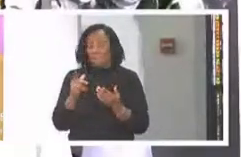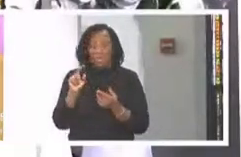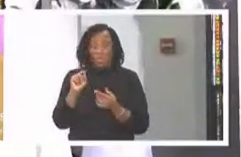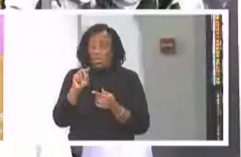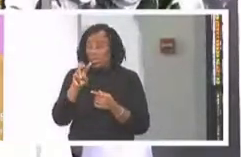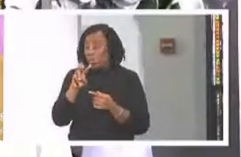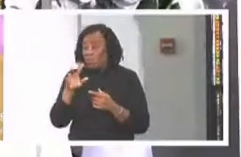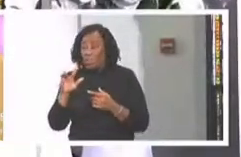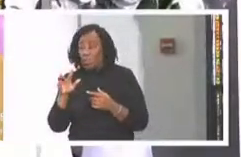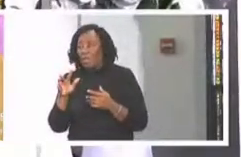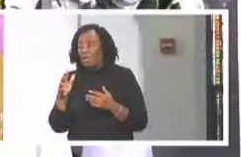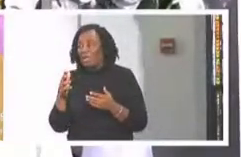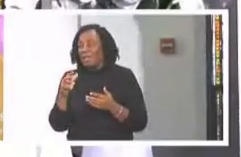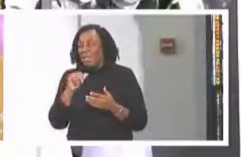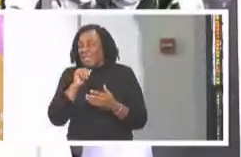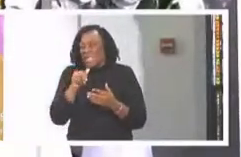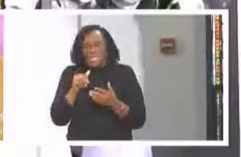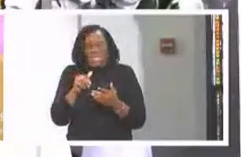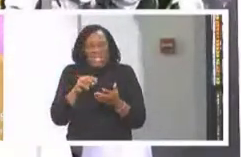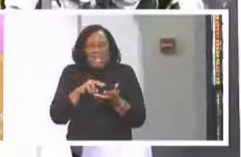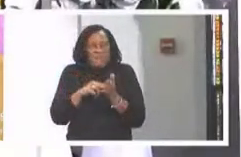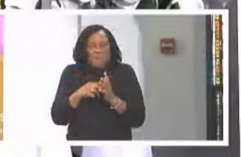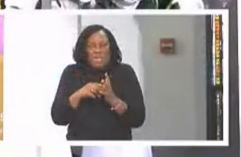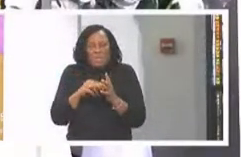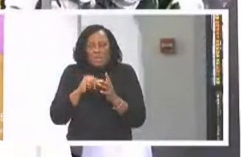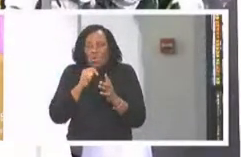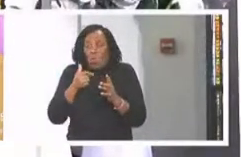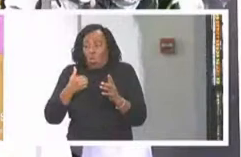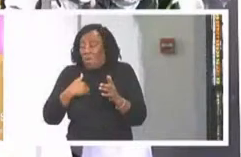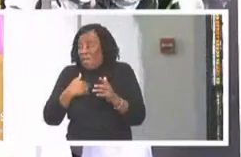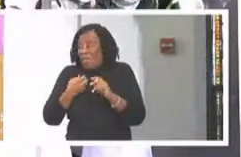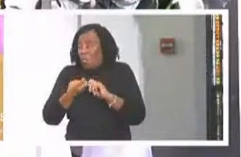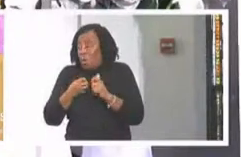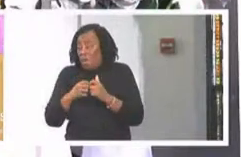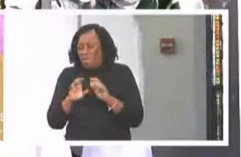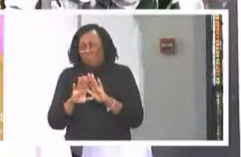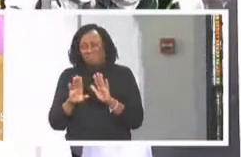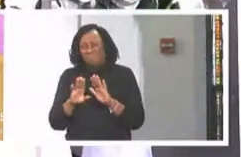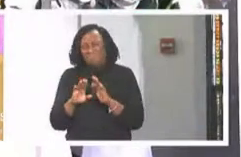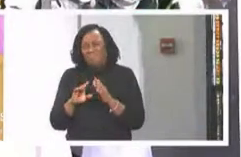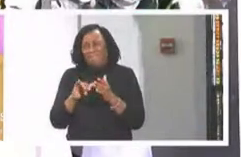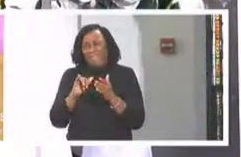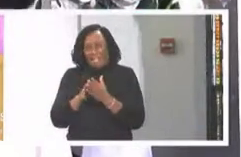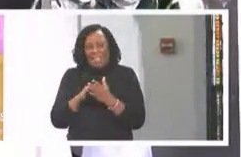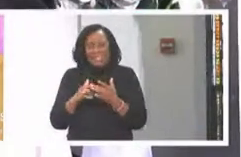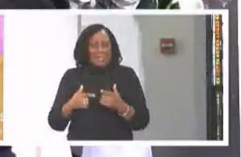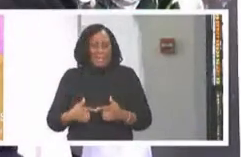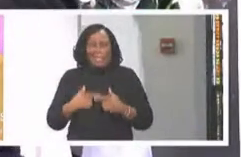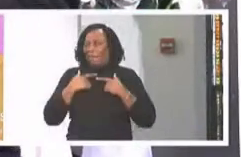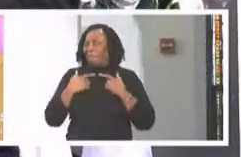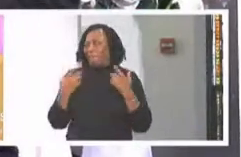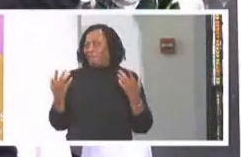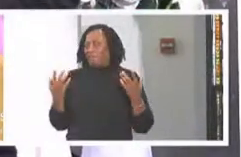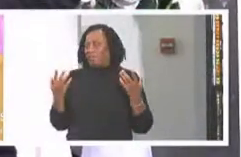2023. Doesn't mean there won't be hardships. Doesn't mean there won't be problems. Why? Because that's called life.